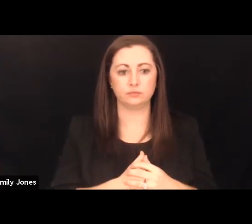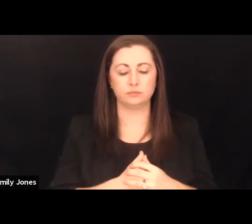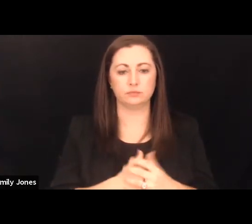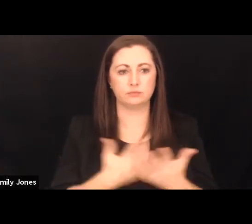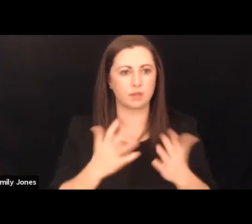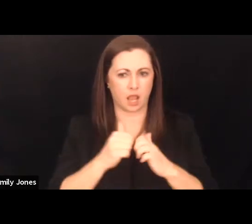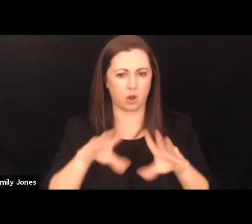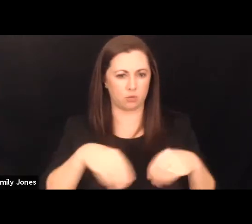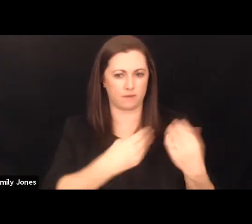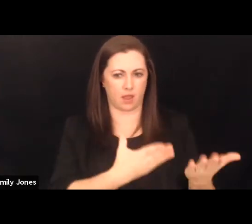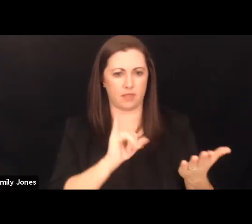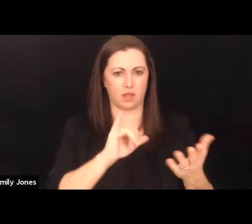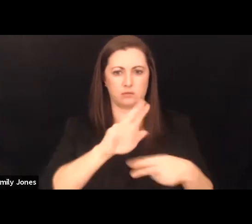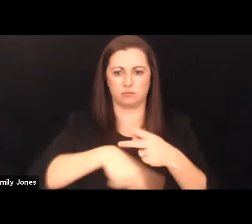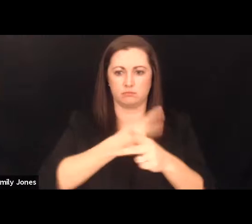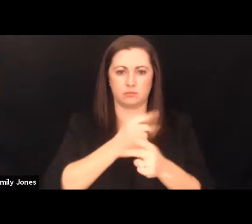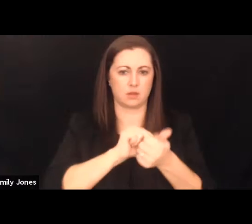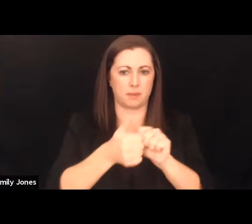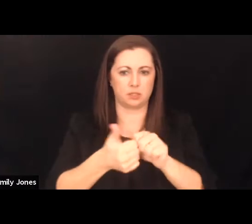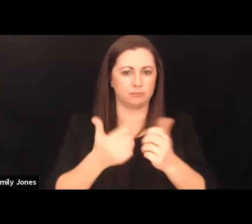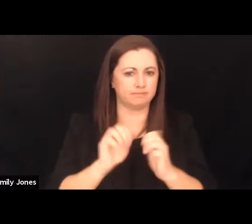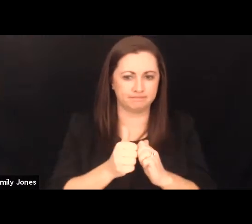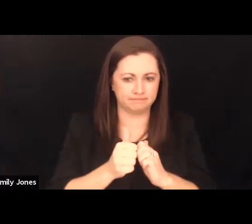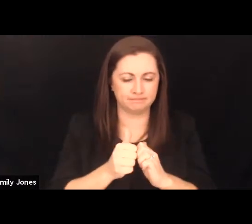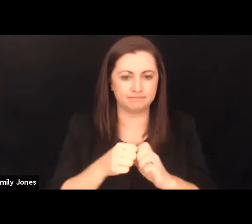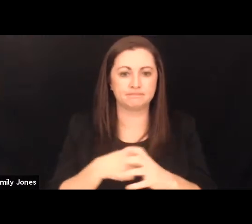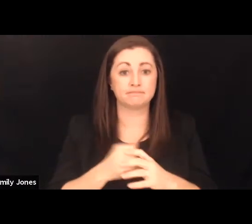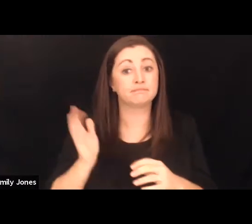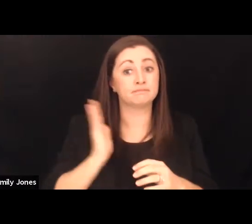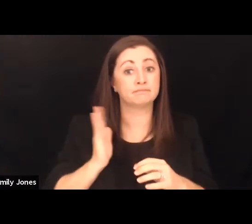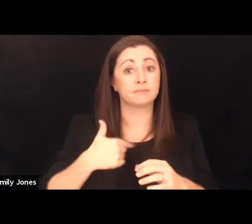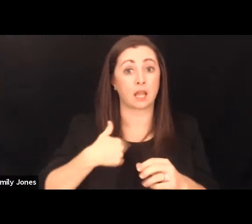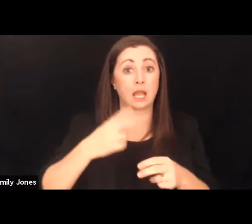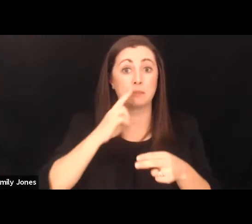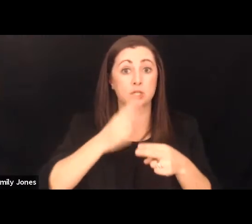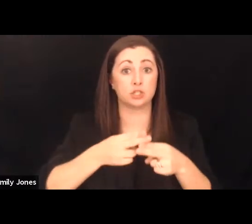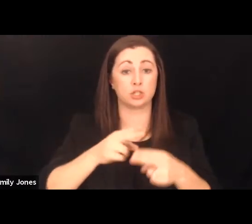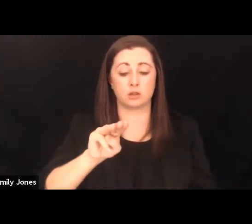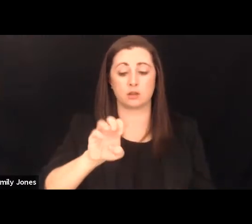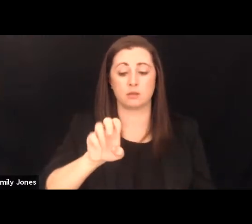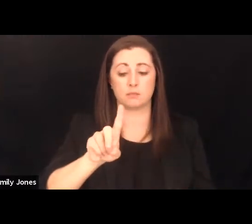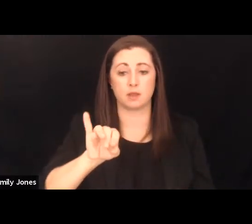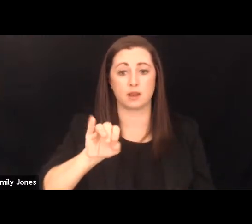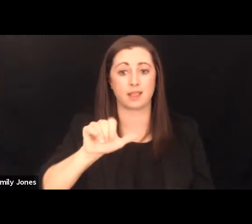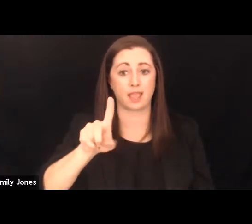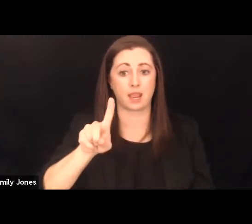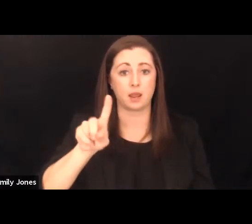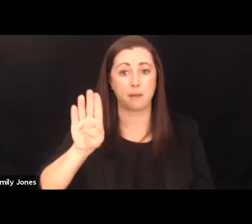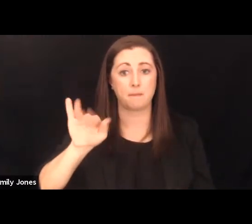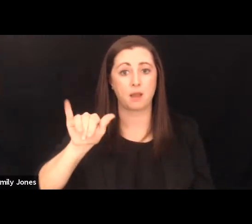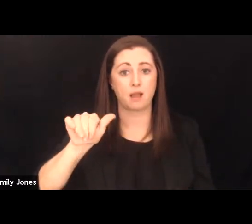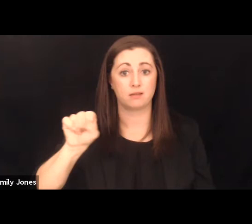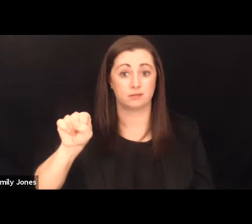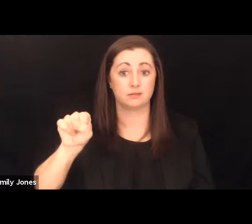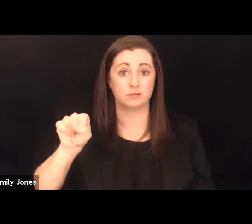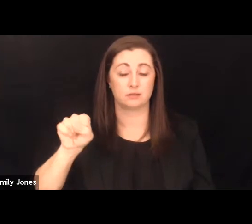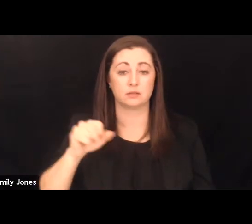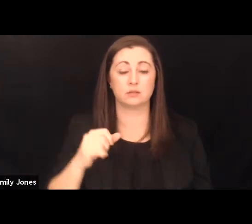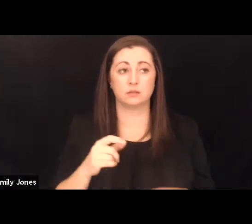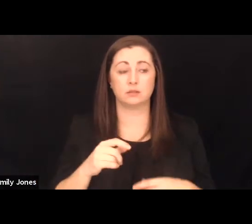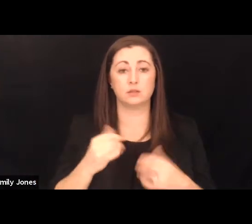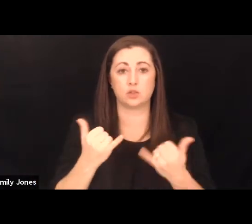get that? Well, I mentioned earlier about the Medicaid bias. Right now, if you